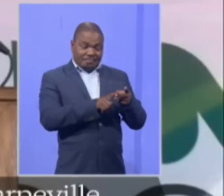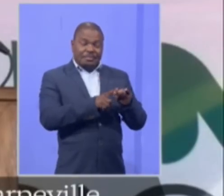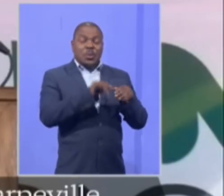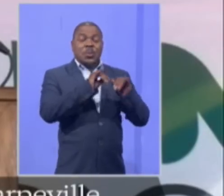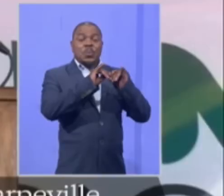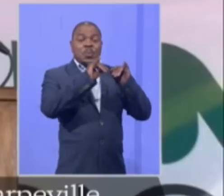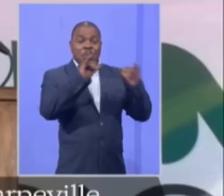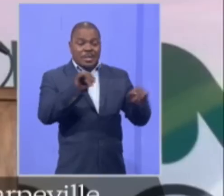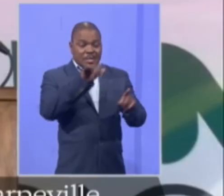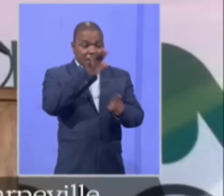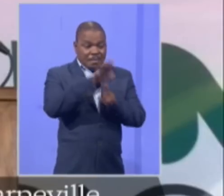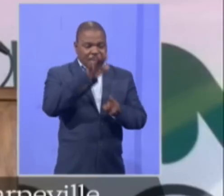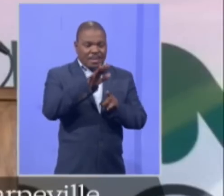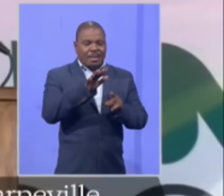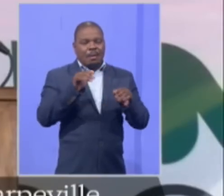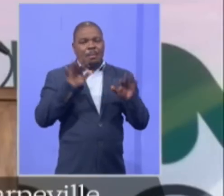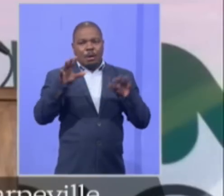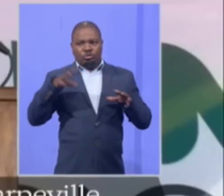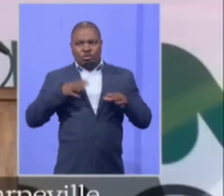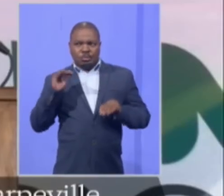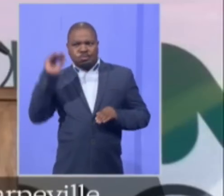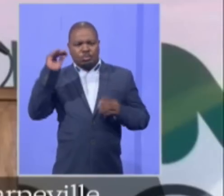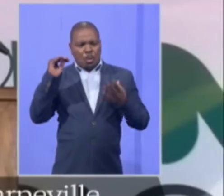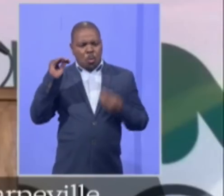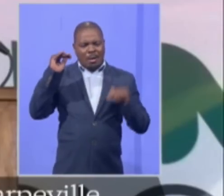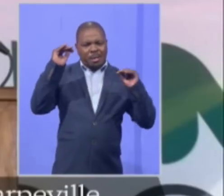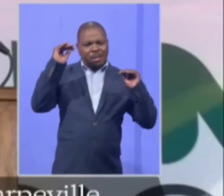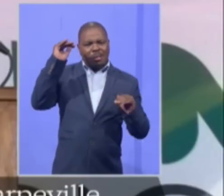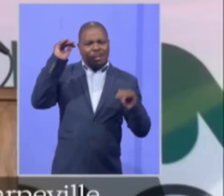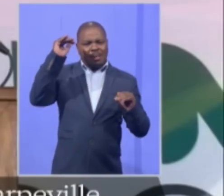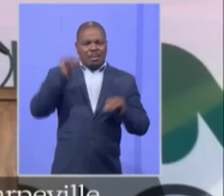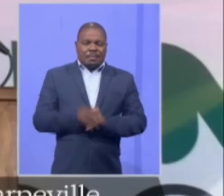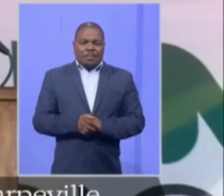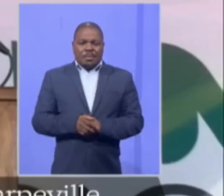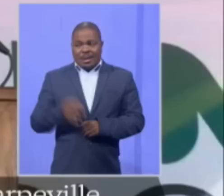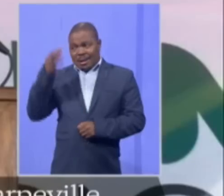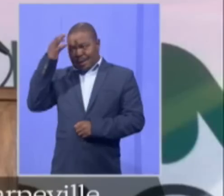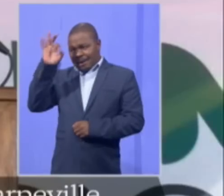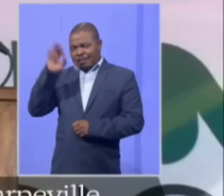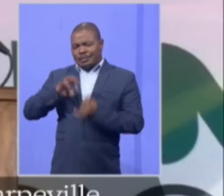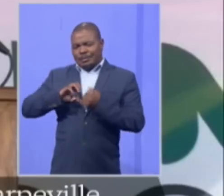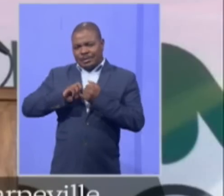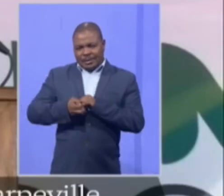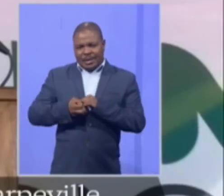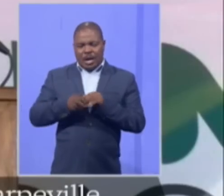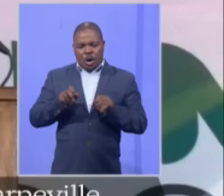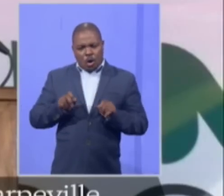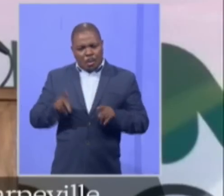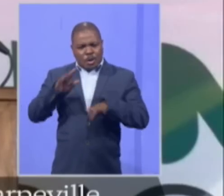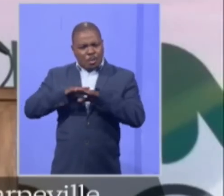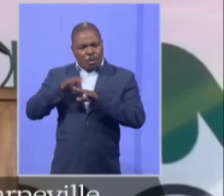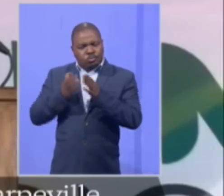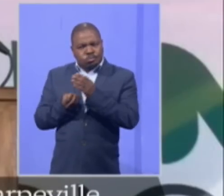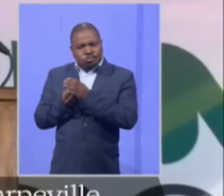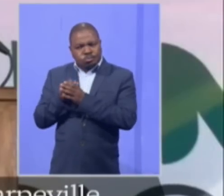exacerbates inequality. Government is working to create more opportunities for all